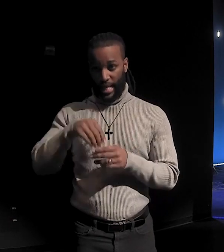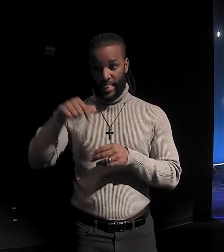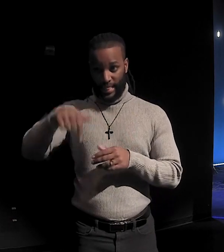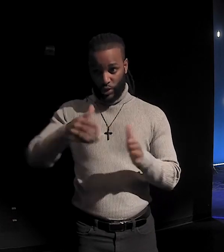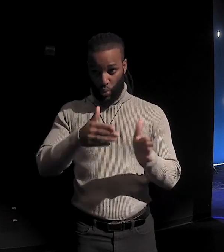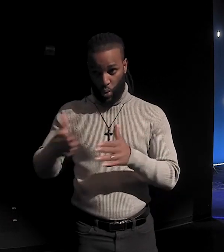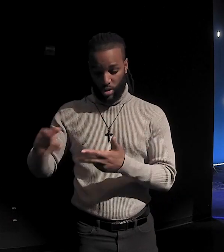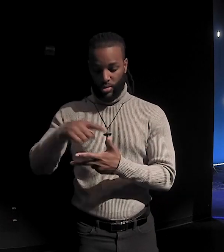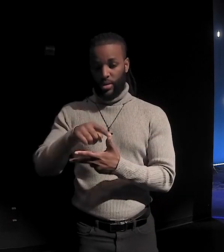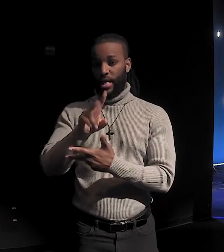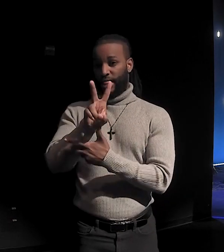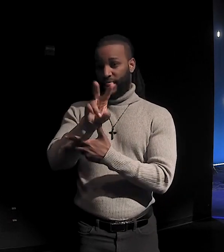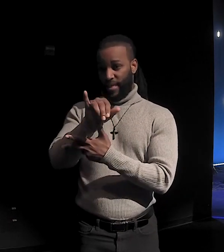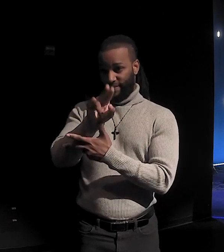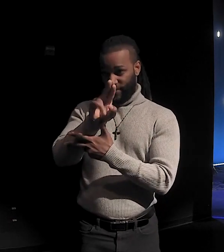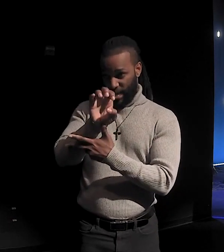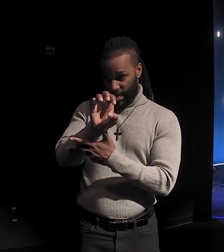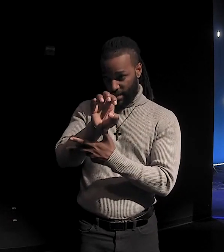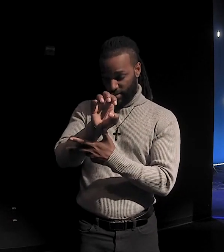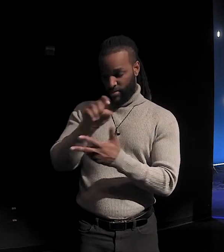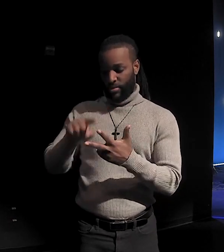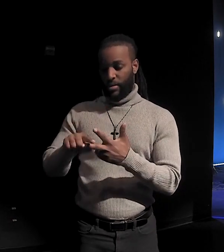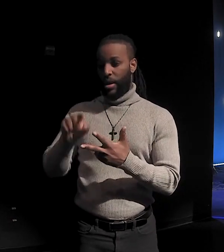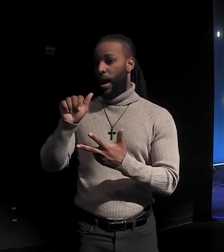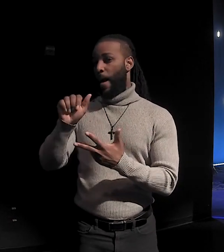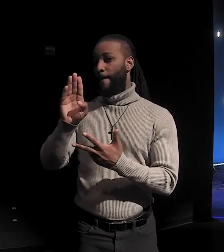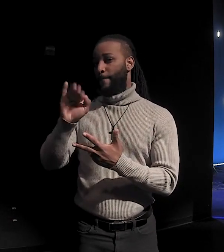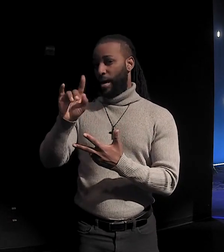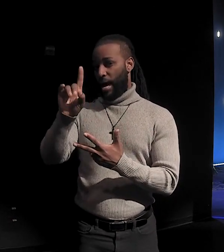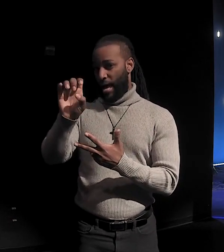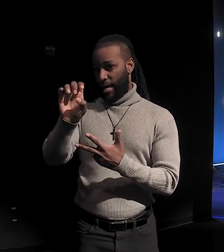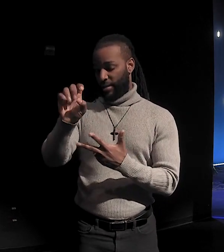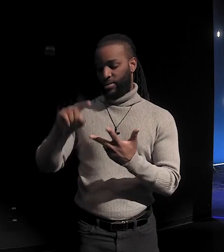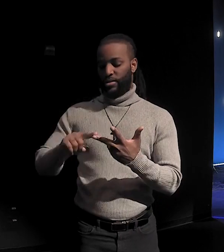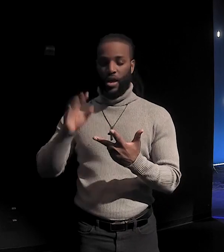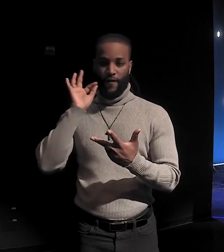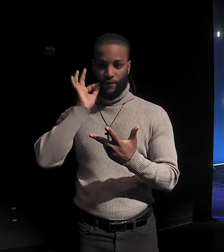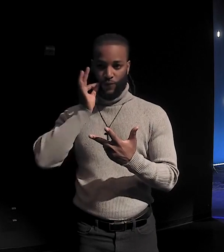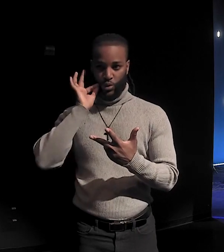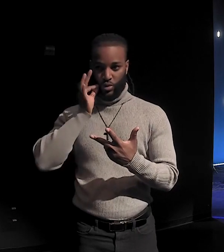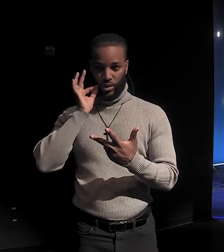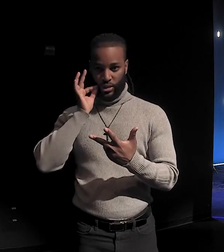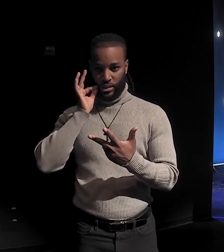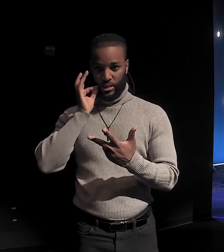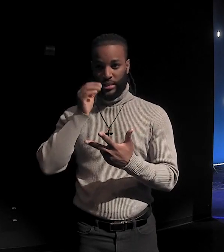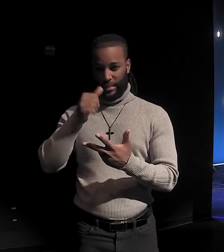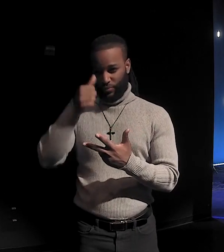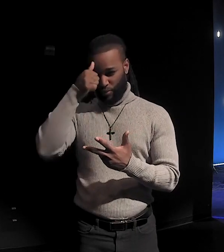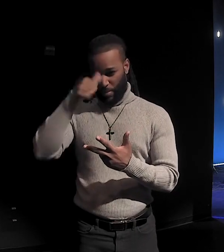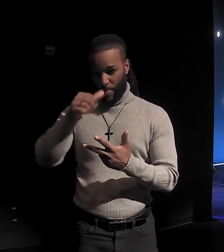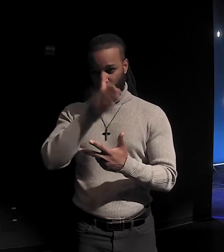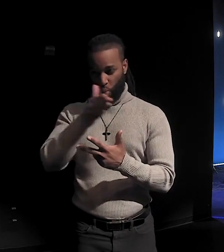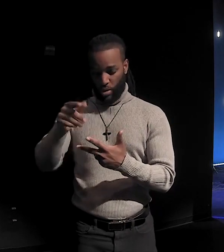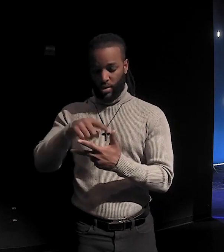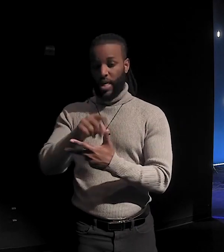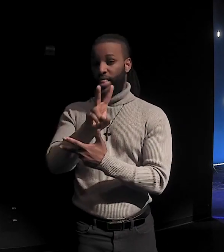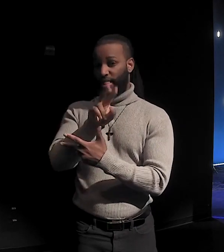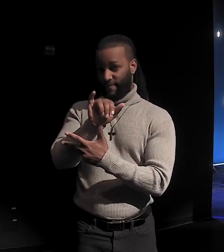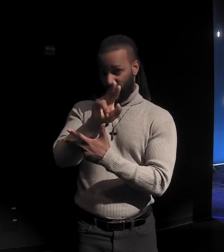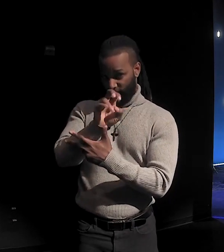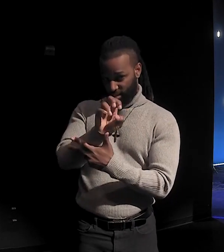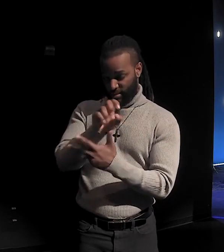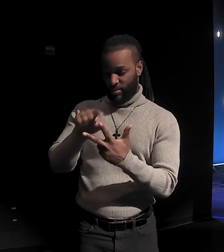order: the vine, abiding, and fruit. Keep the order in your mind. The